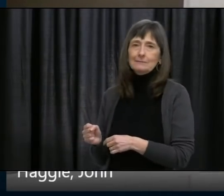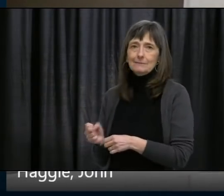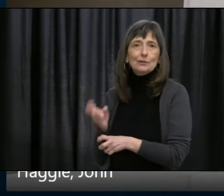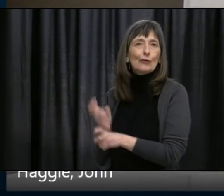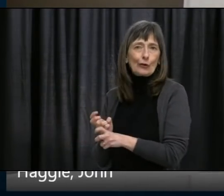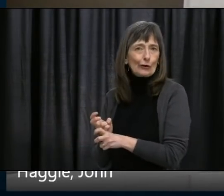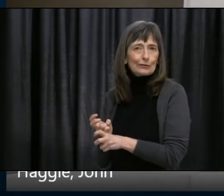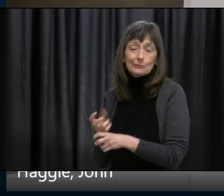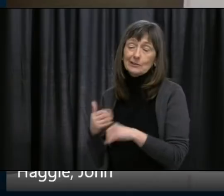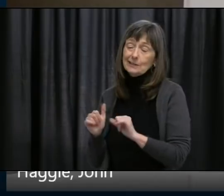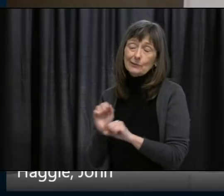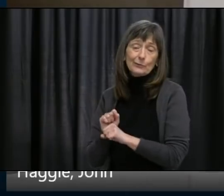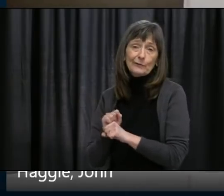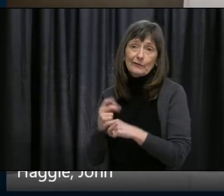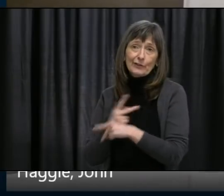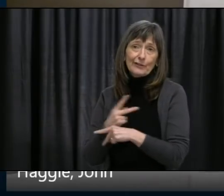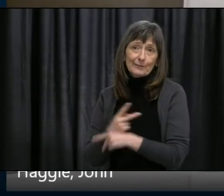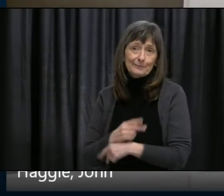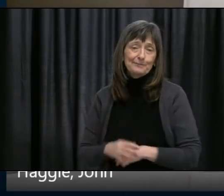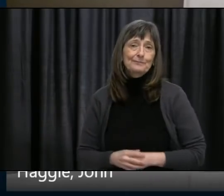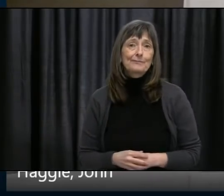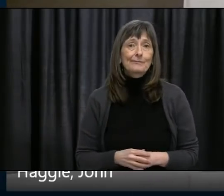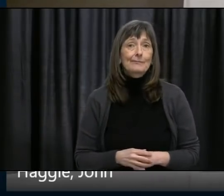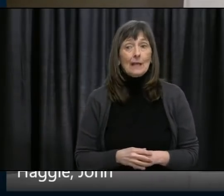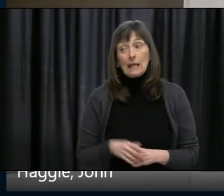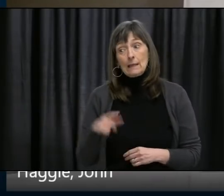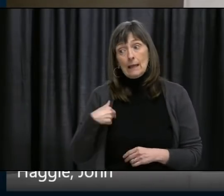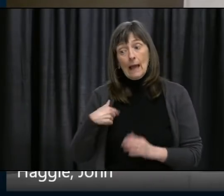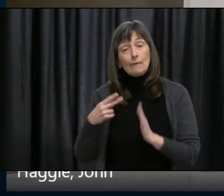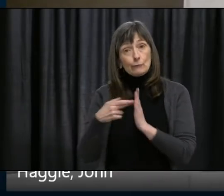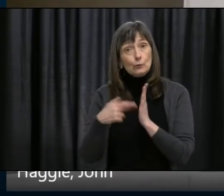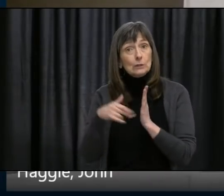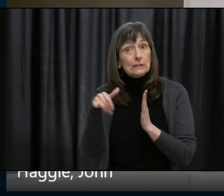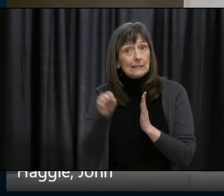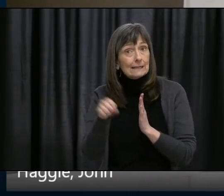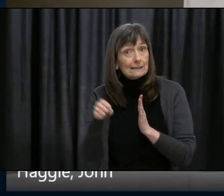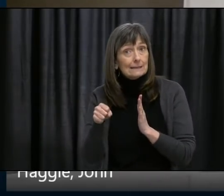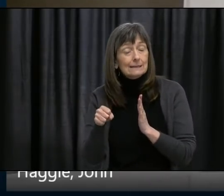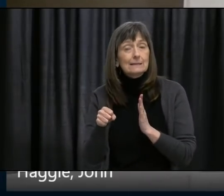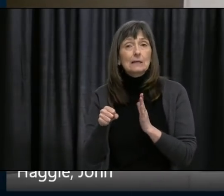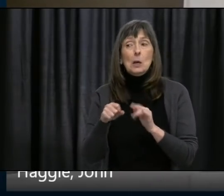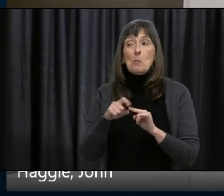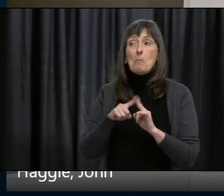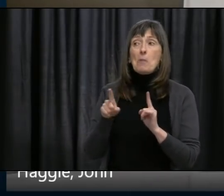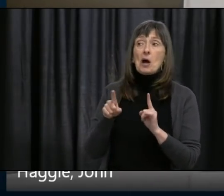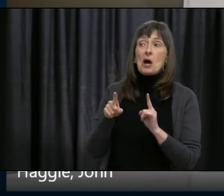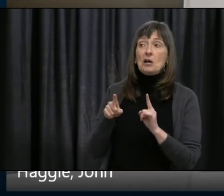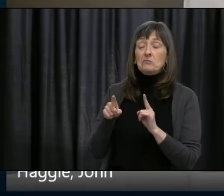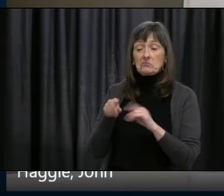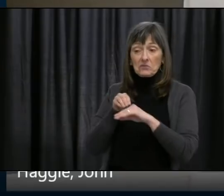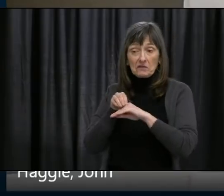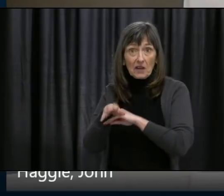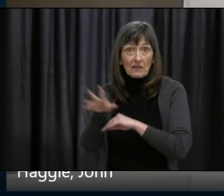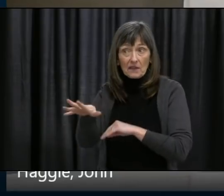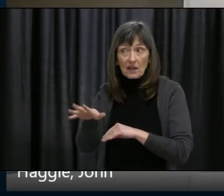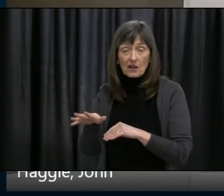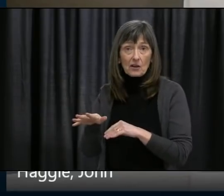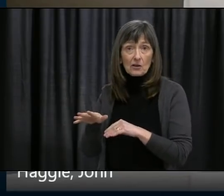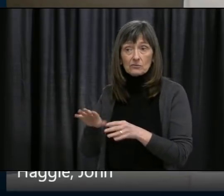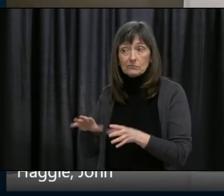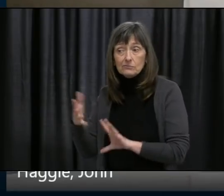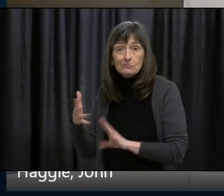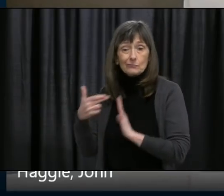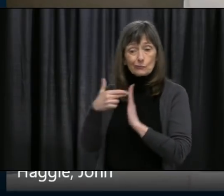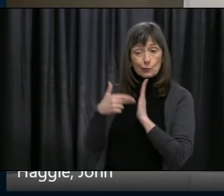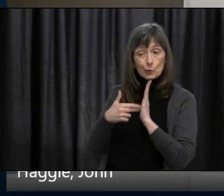we're working through. They are a regulated area, but whether the regulations would impinge directly on this because of the way the